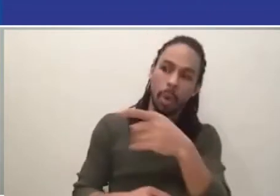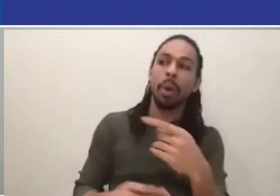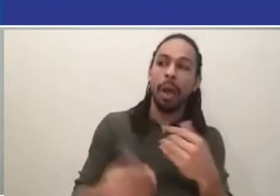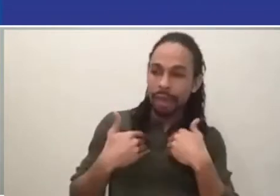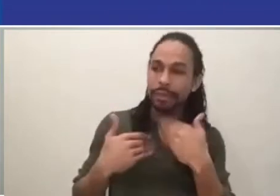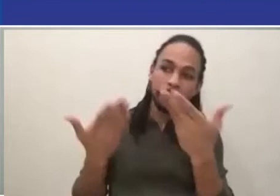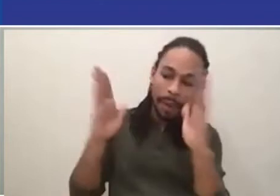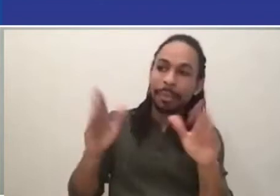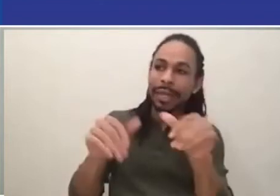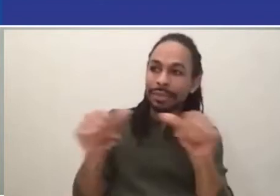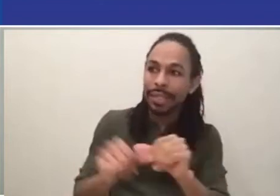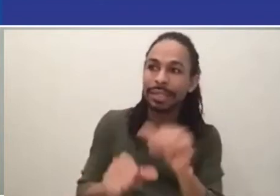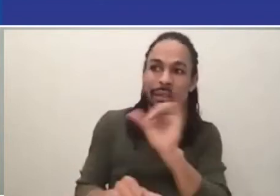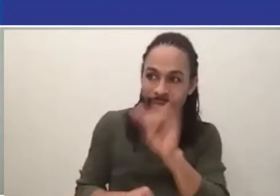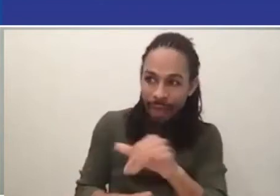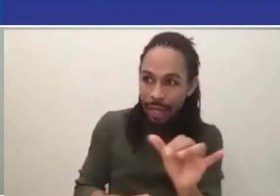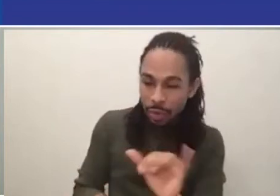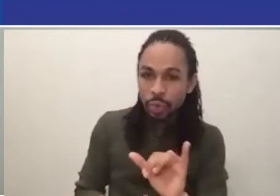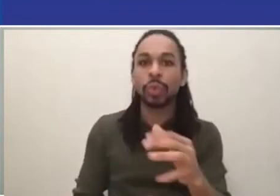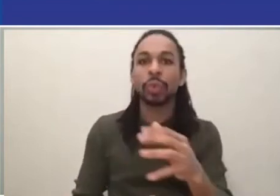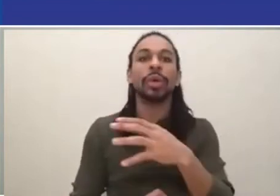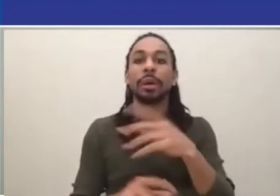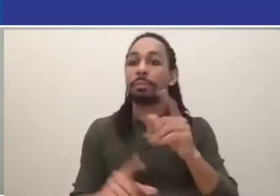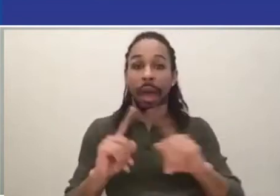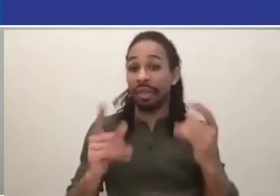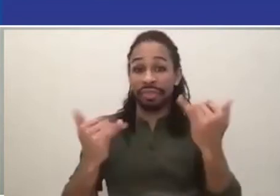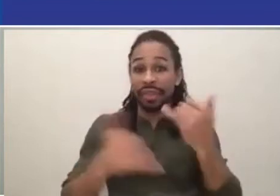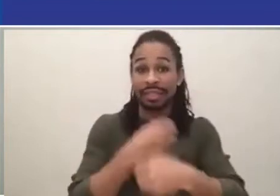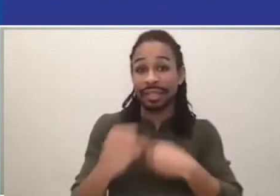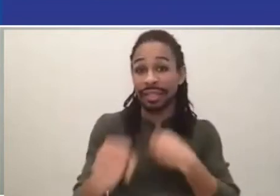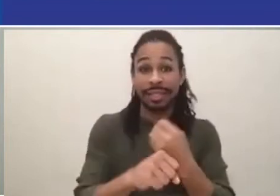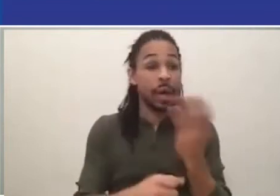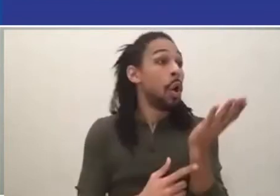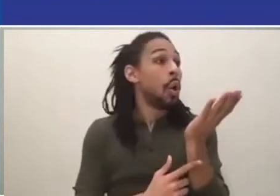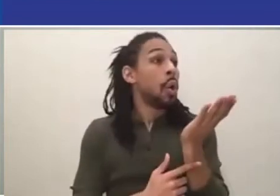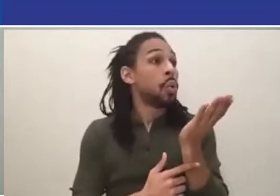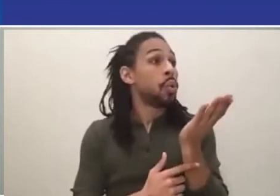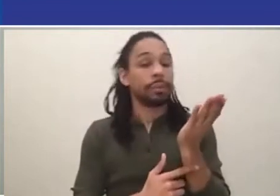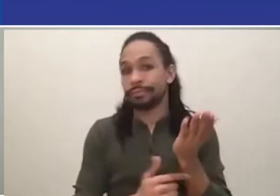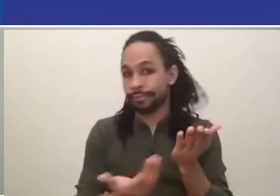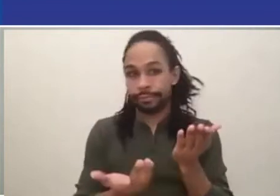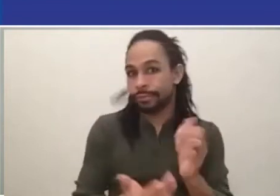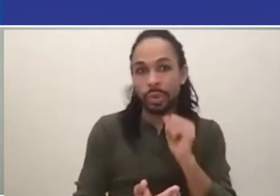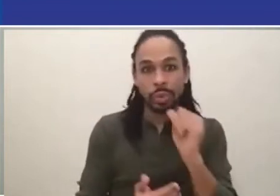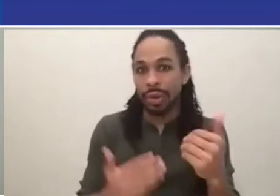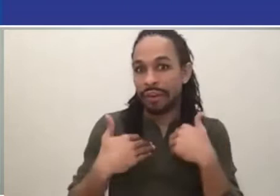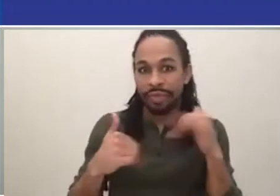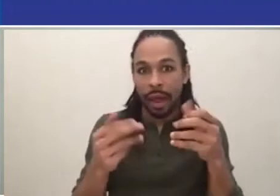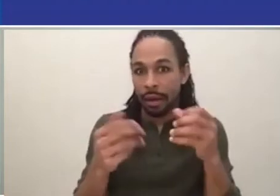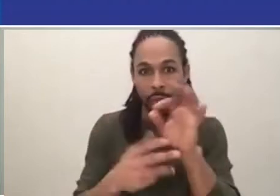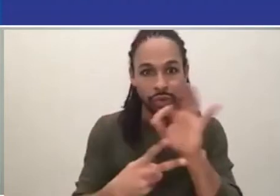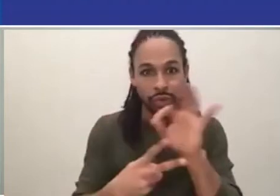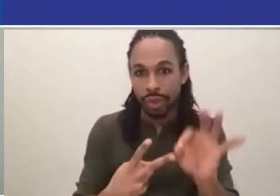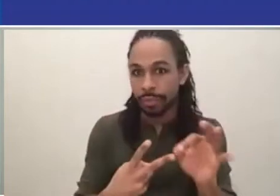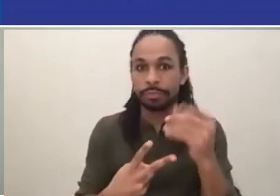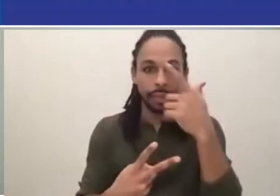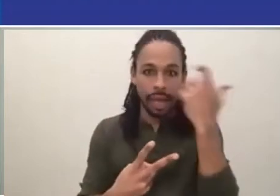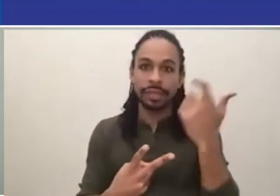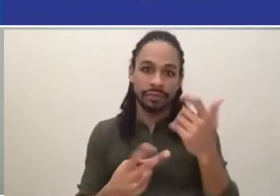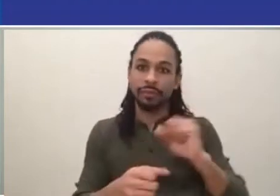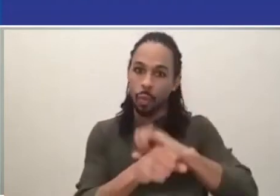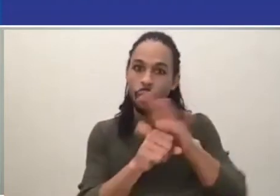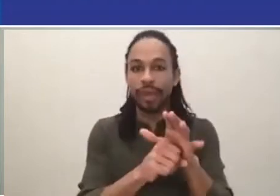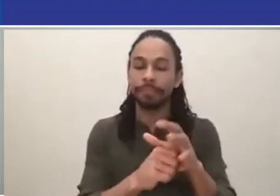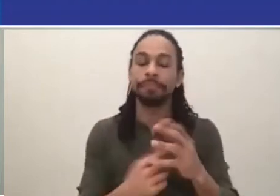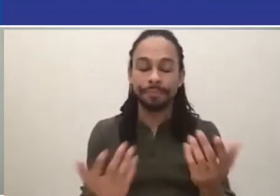that this year. We've lost that in a big way as a result of COVID. So in your areas of the world and in your